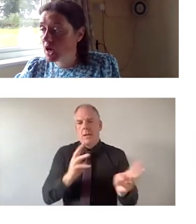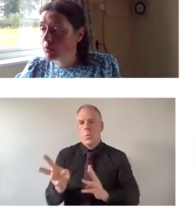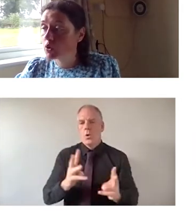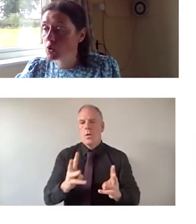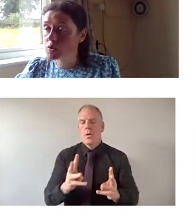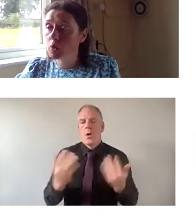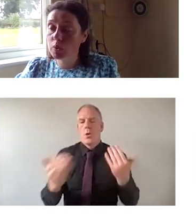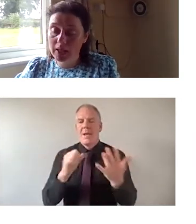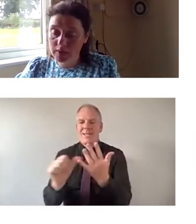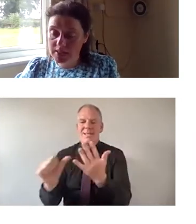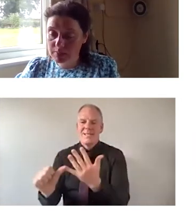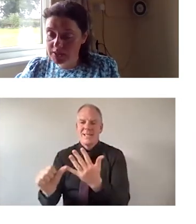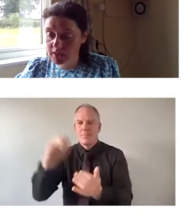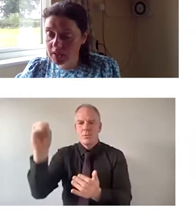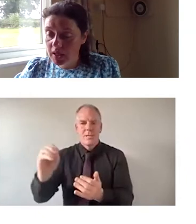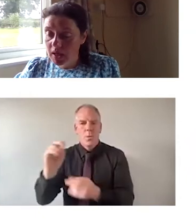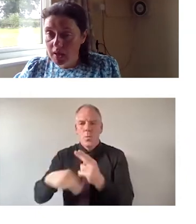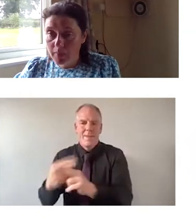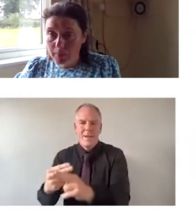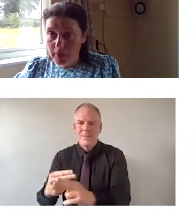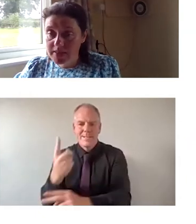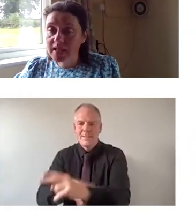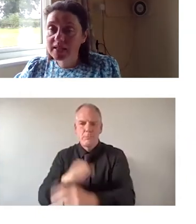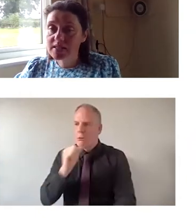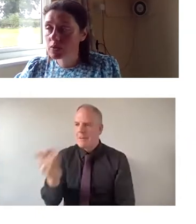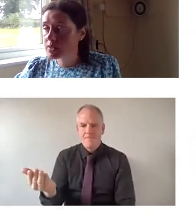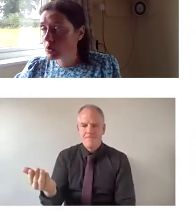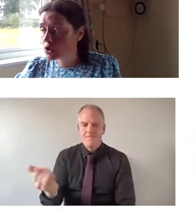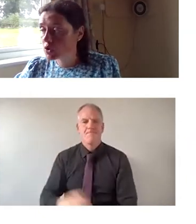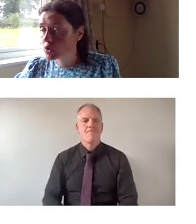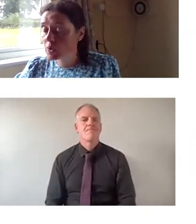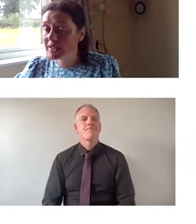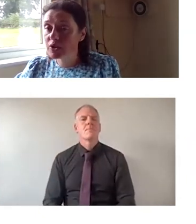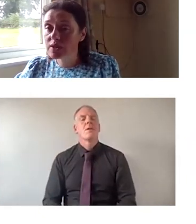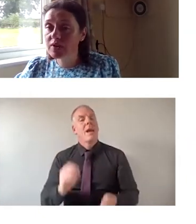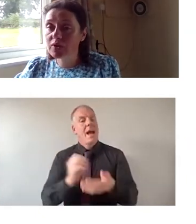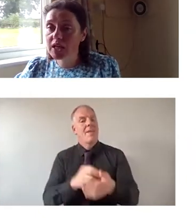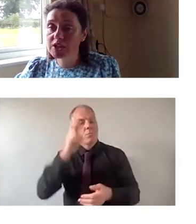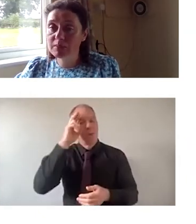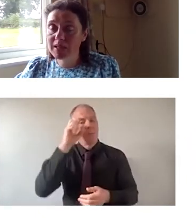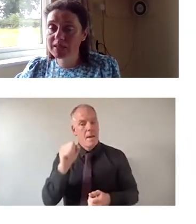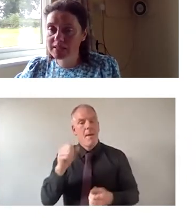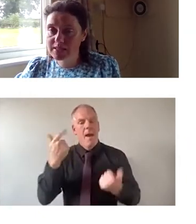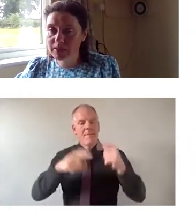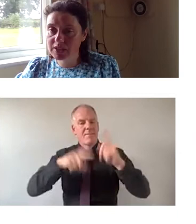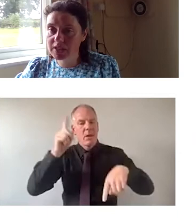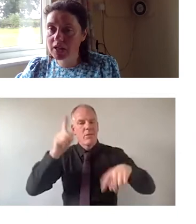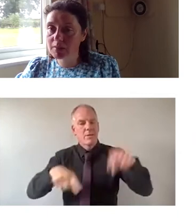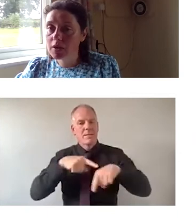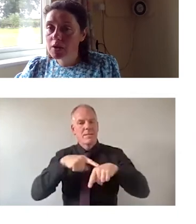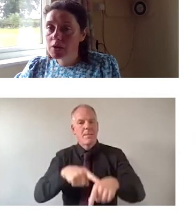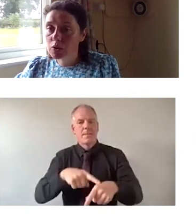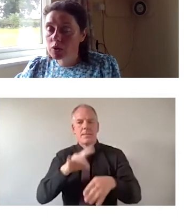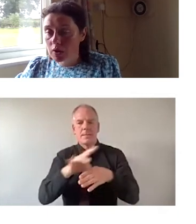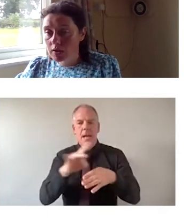66% among those without a disability. In saying this, though, it's important to note as well that there is variation dependent on disability